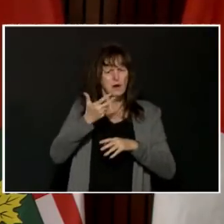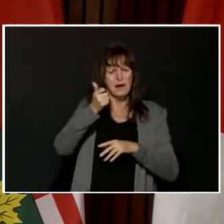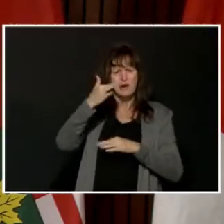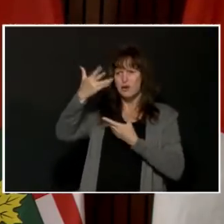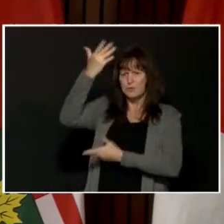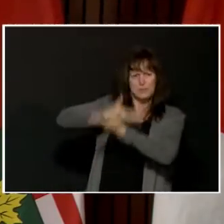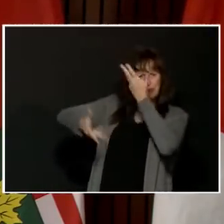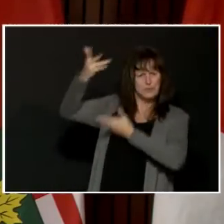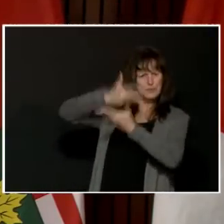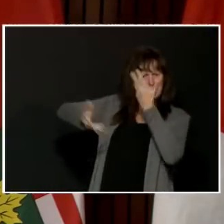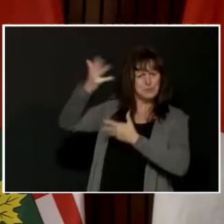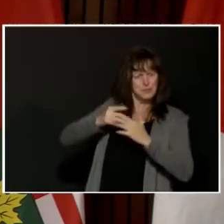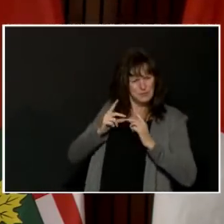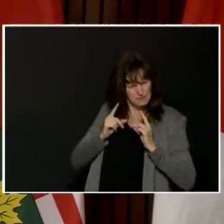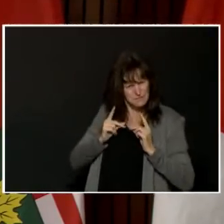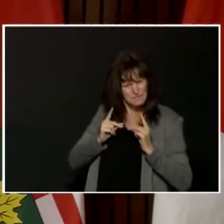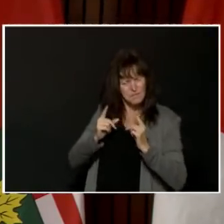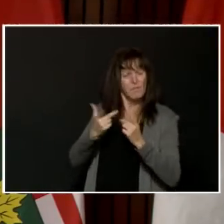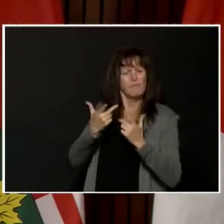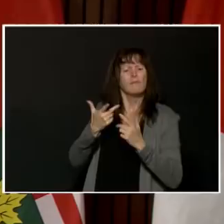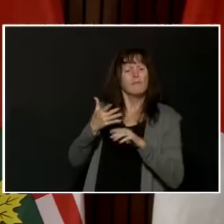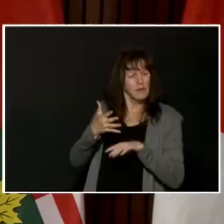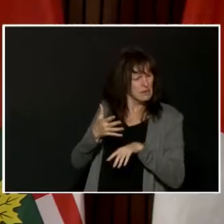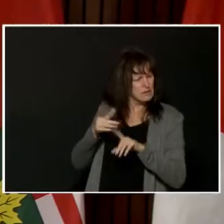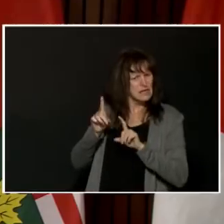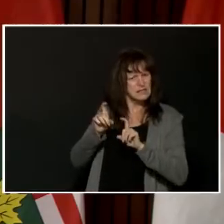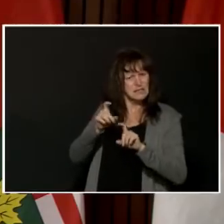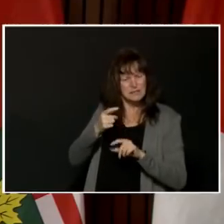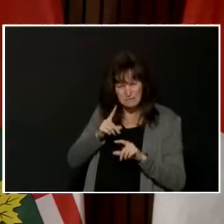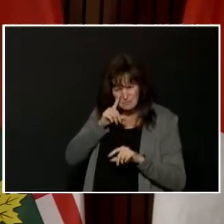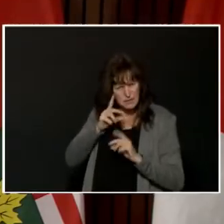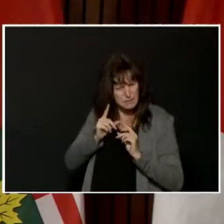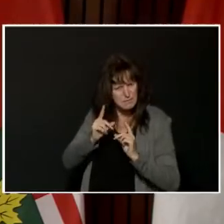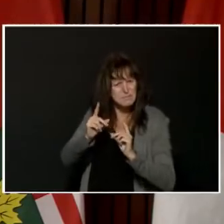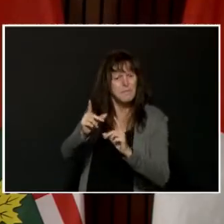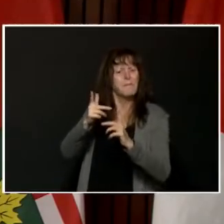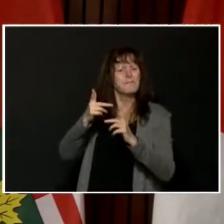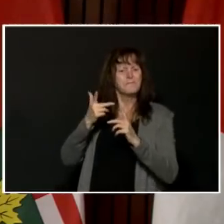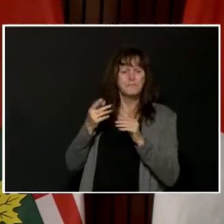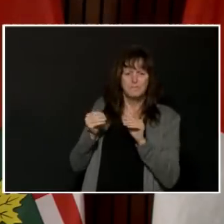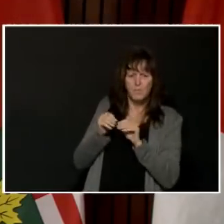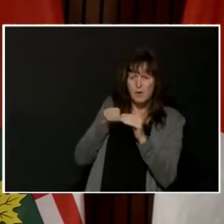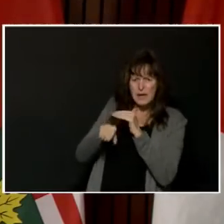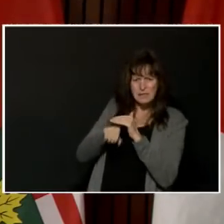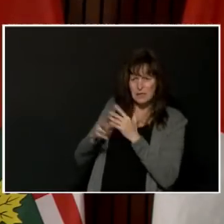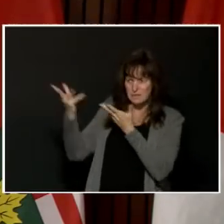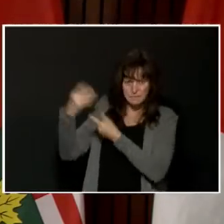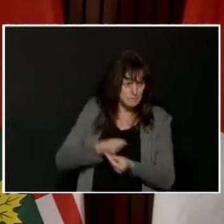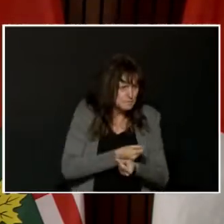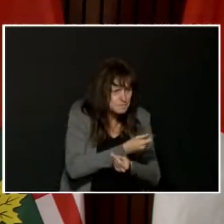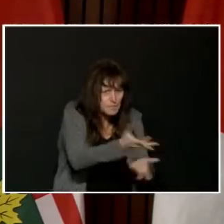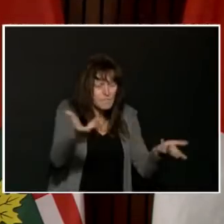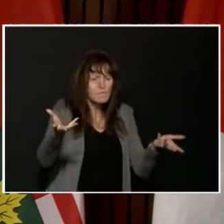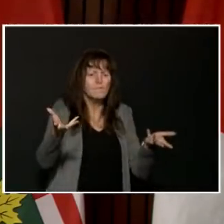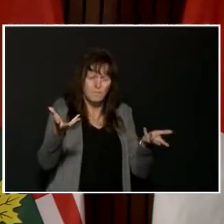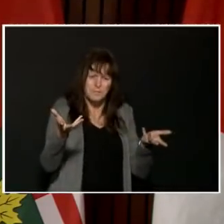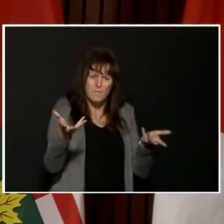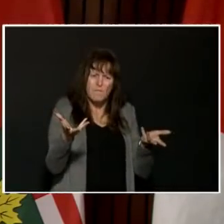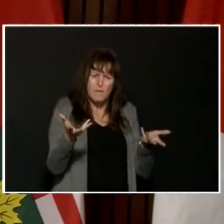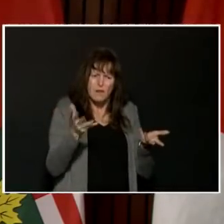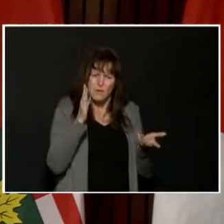they all help, and they help make sure that we can keep schools open and keep sectors hard hit by the pandemic working.